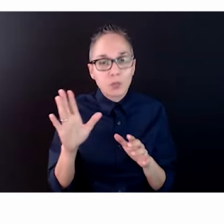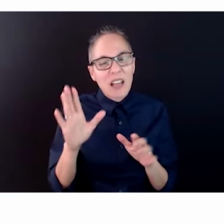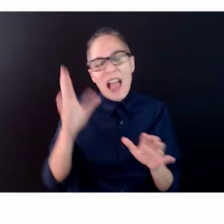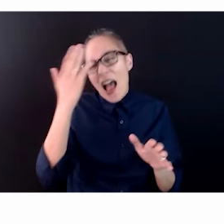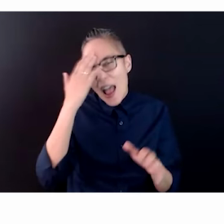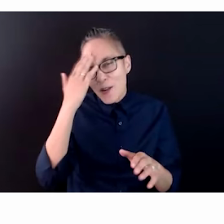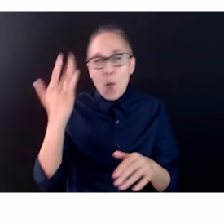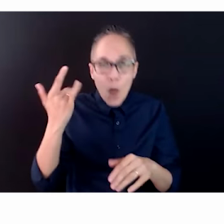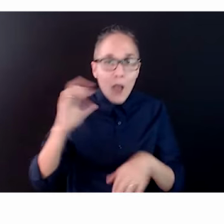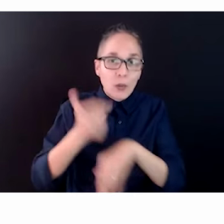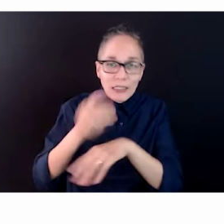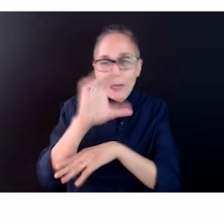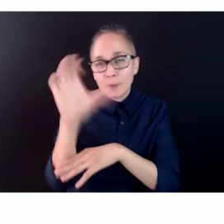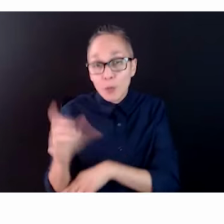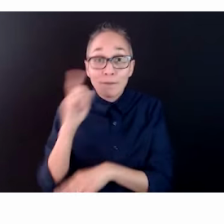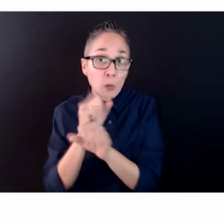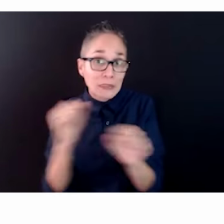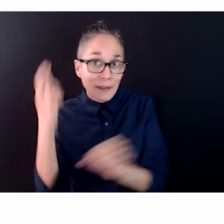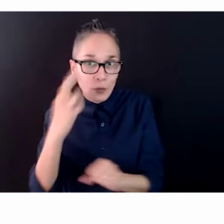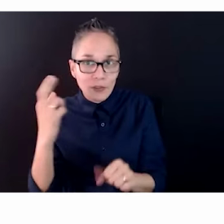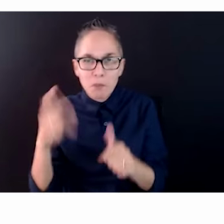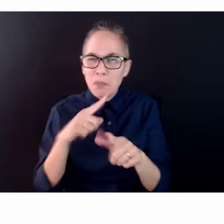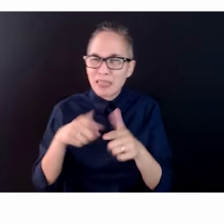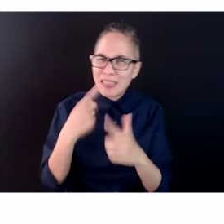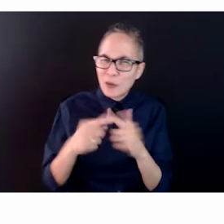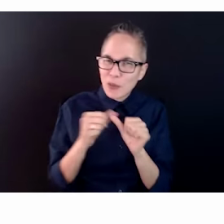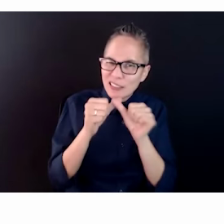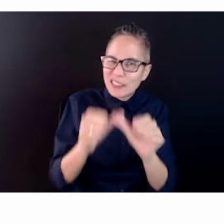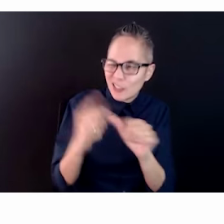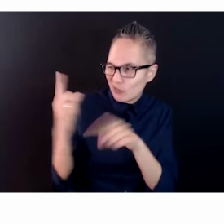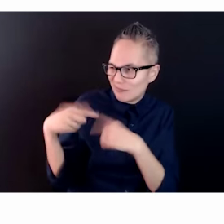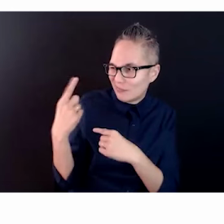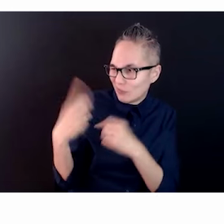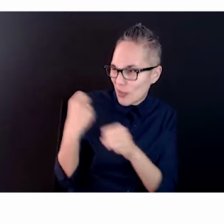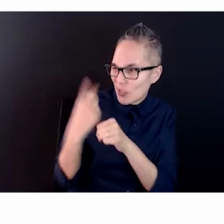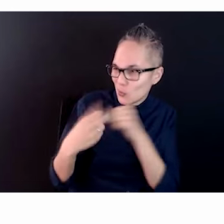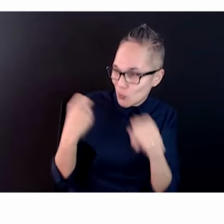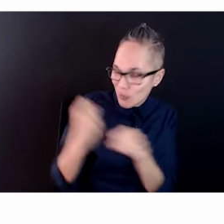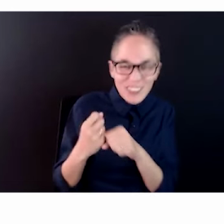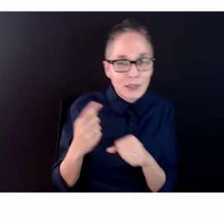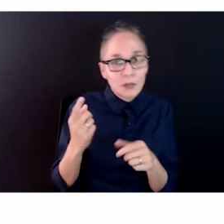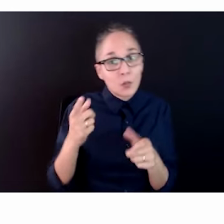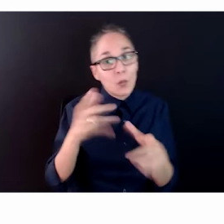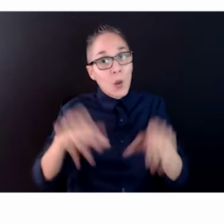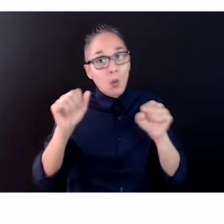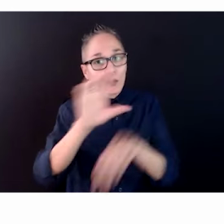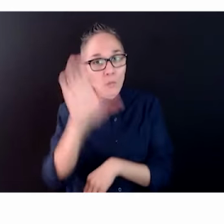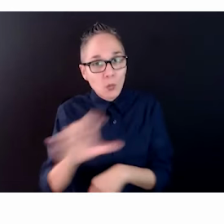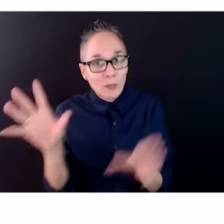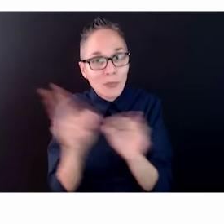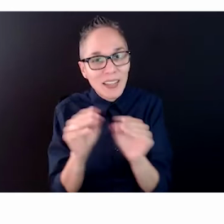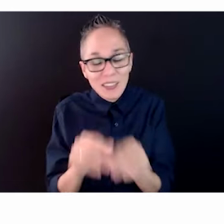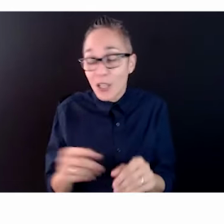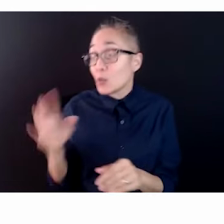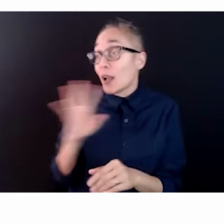that why we did this, but we continued on with it even in the last year or two, which is like, we would have Zoom meetings. So I said, you know what, Robert